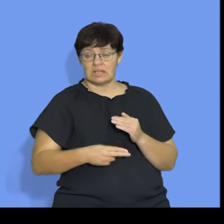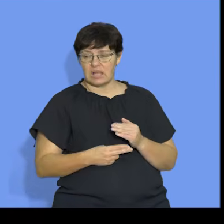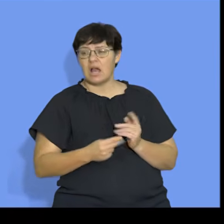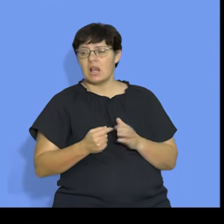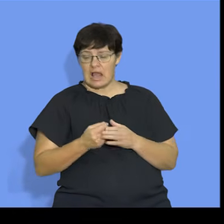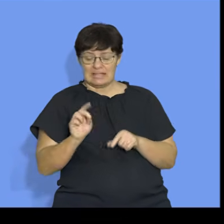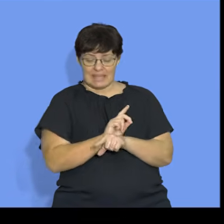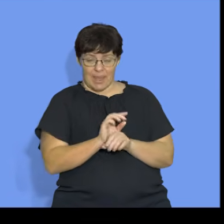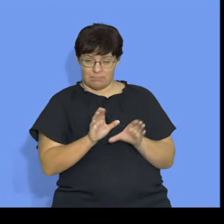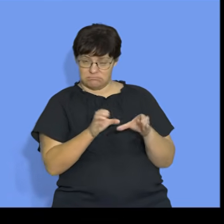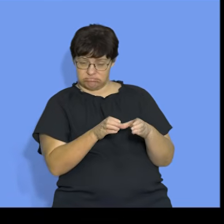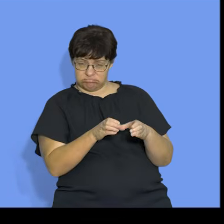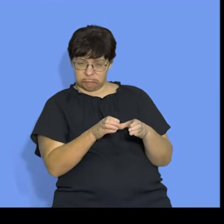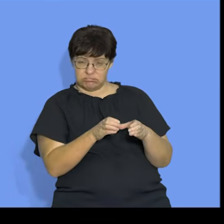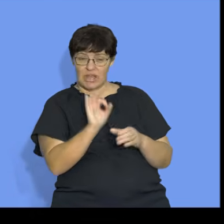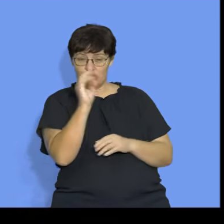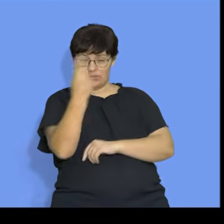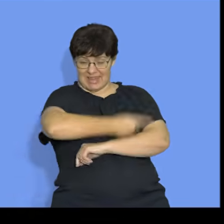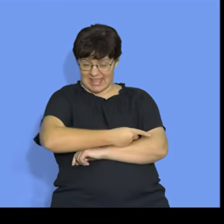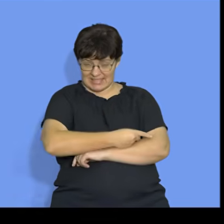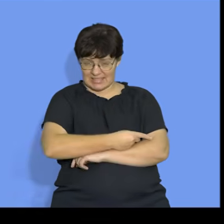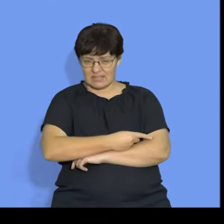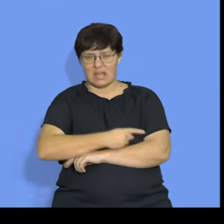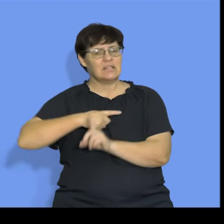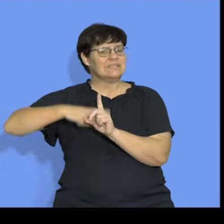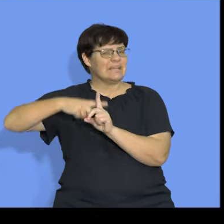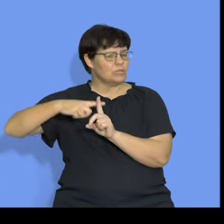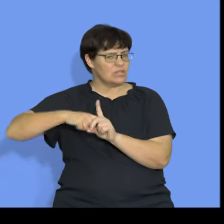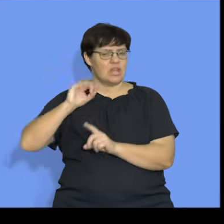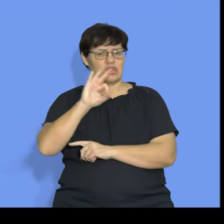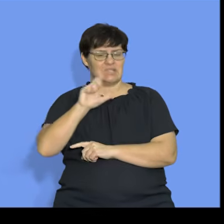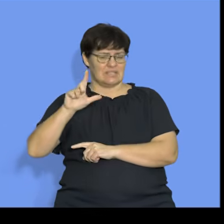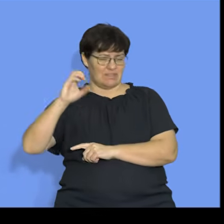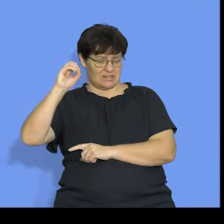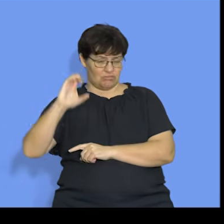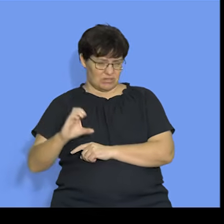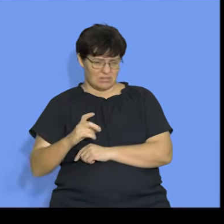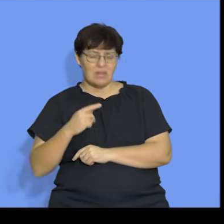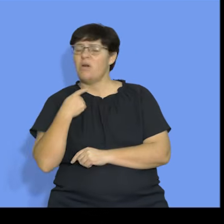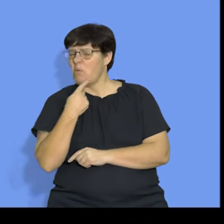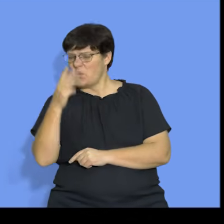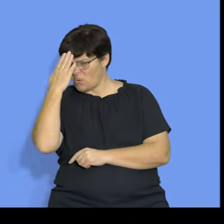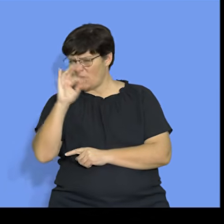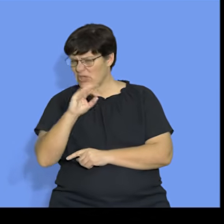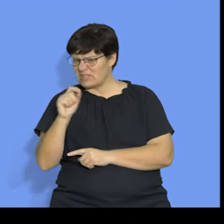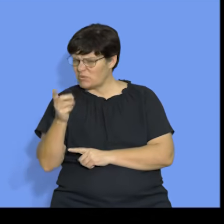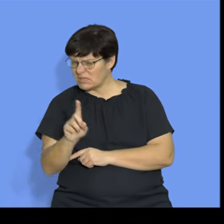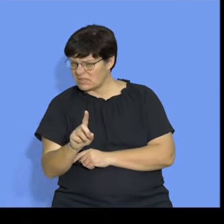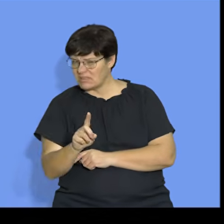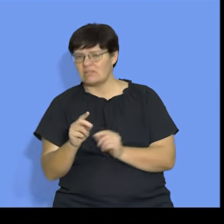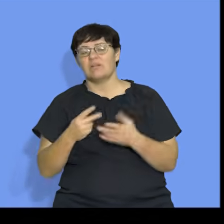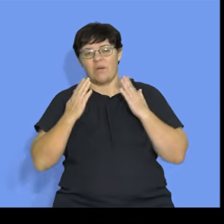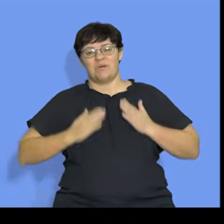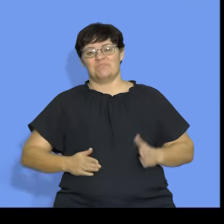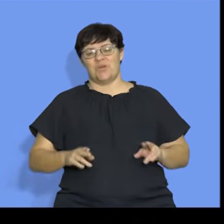incubation for 3 days at 37 degrees. What do we know 37 degrees? All right, body